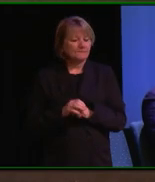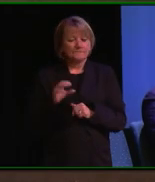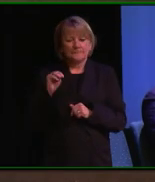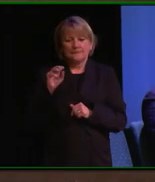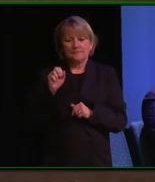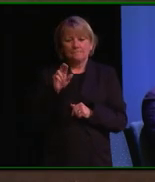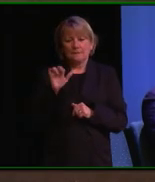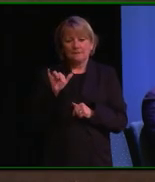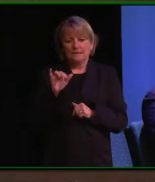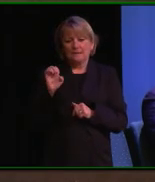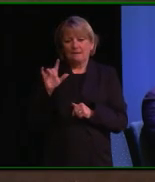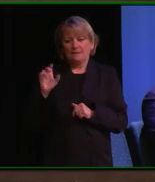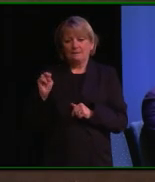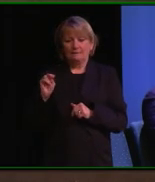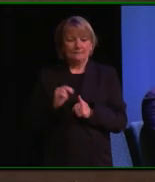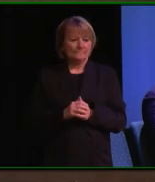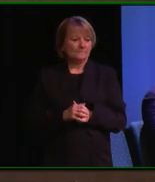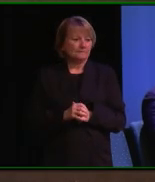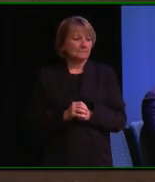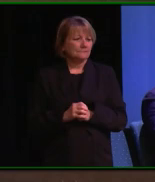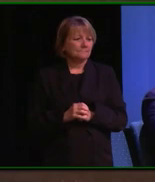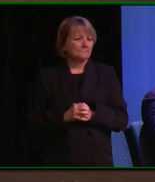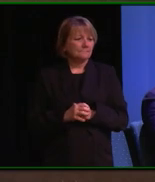Mariela Gonzalez.